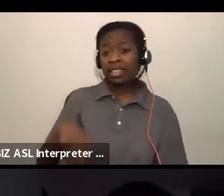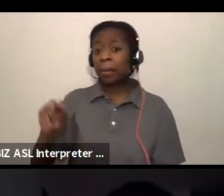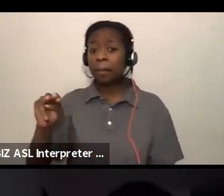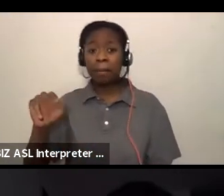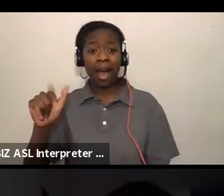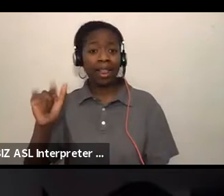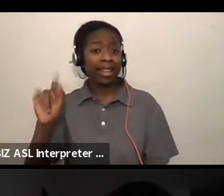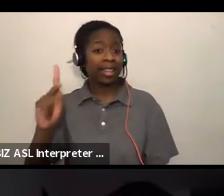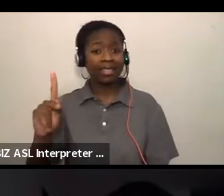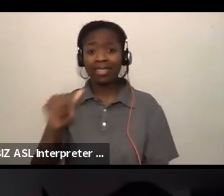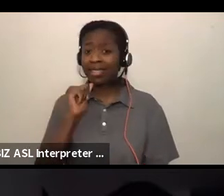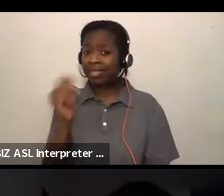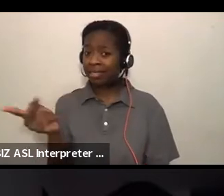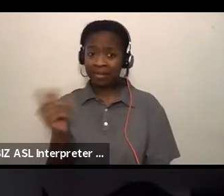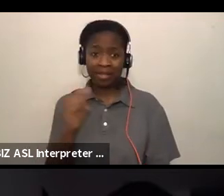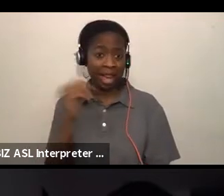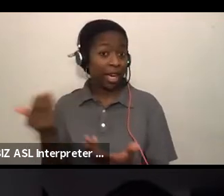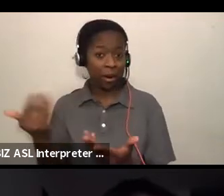Twin Cities.